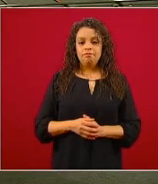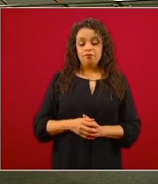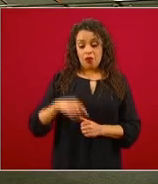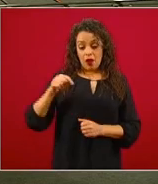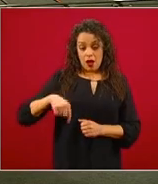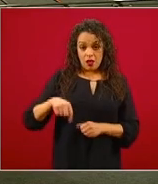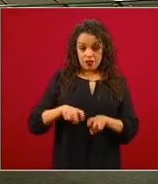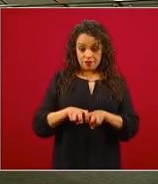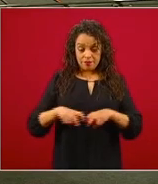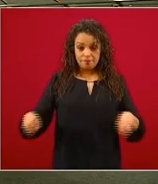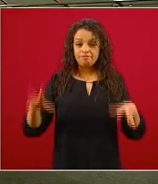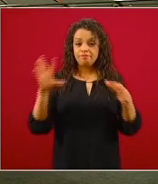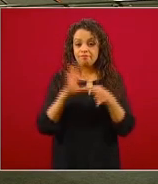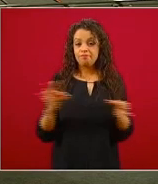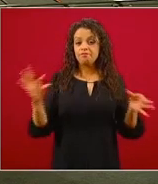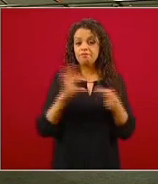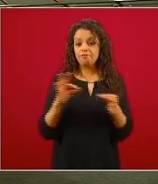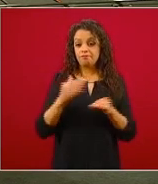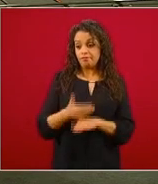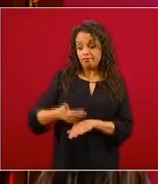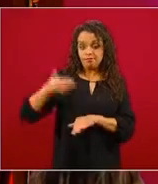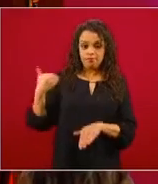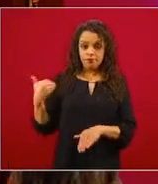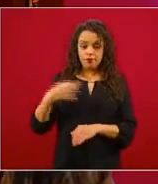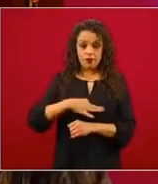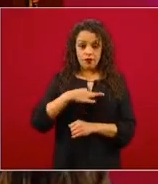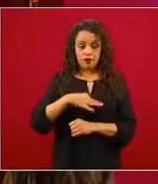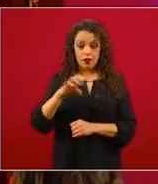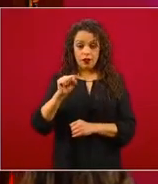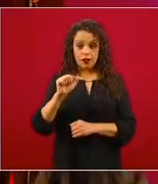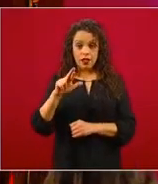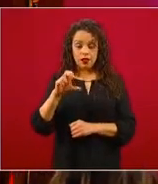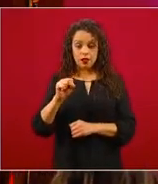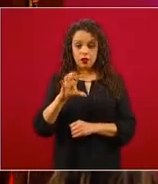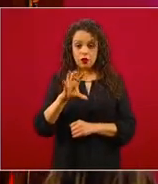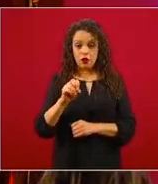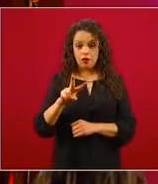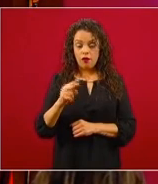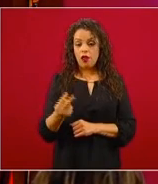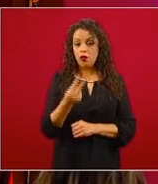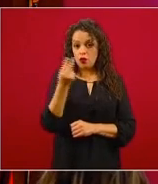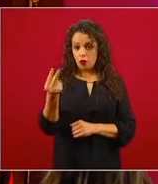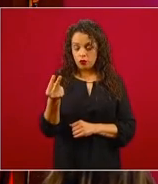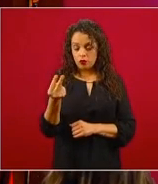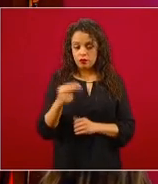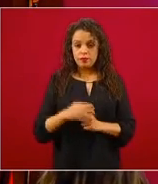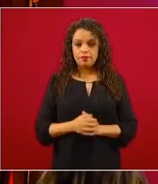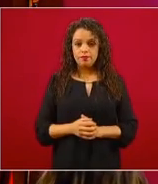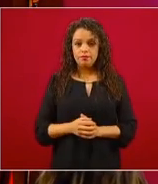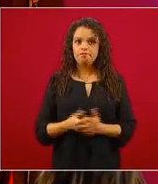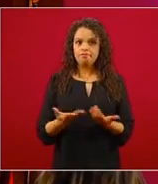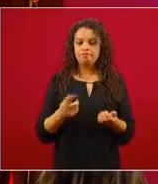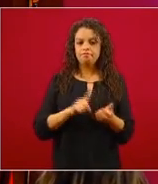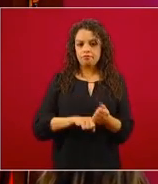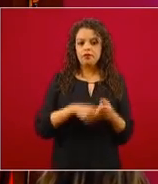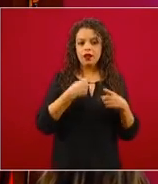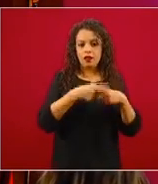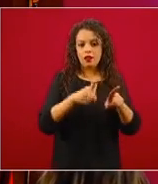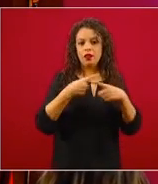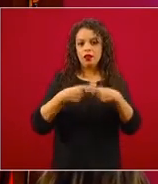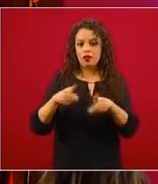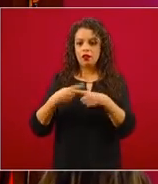Here we have already talked about the infection from SARS-CoV-2, and we've talked about how it can be